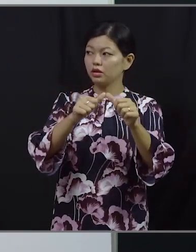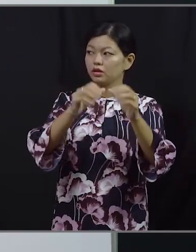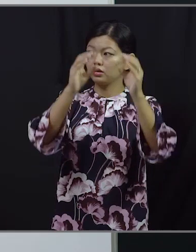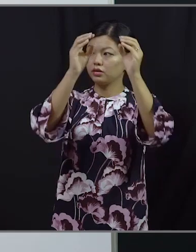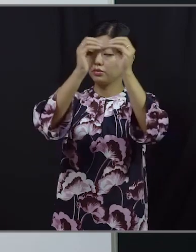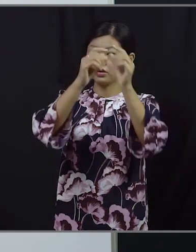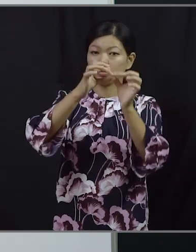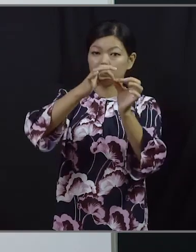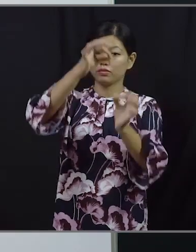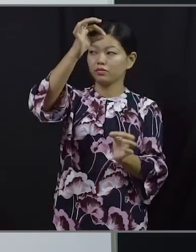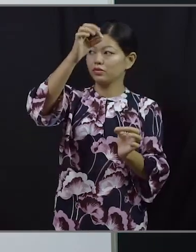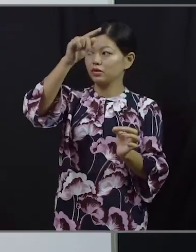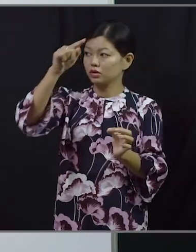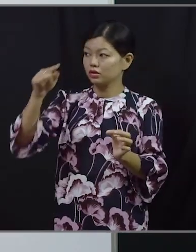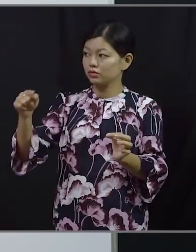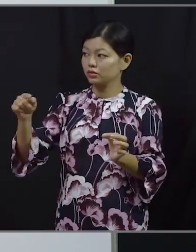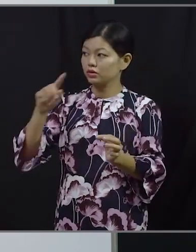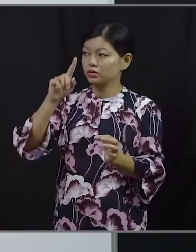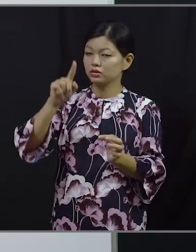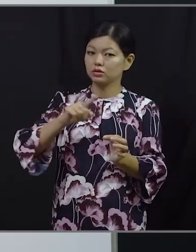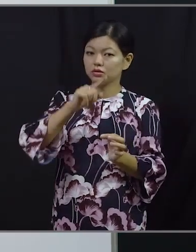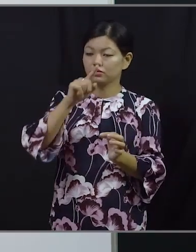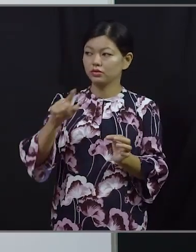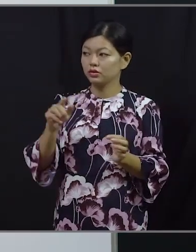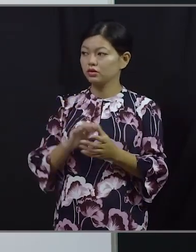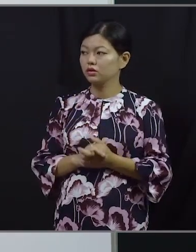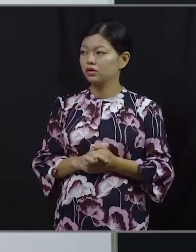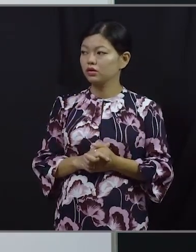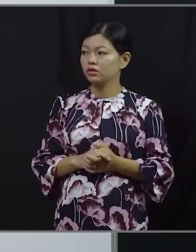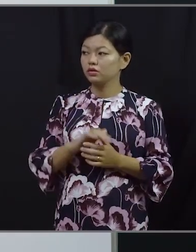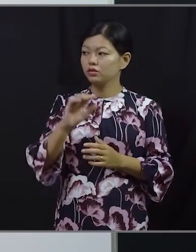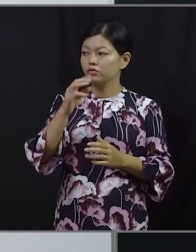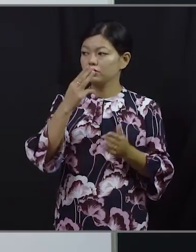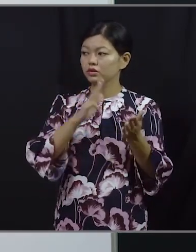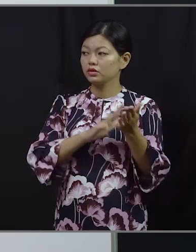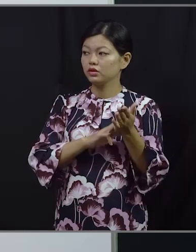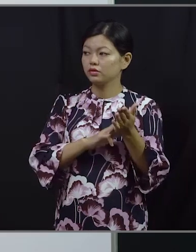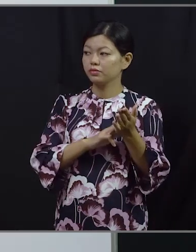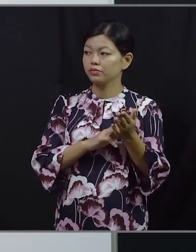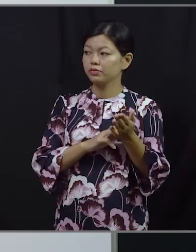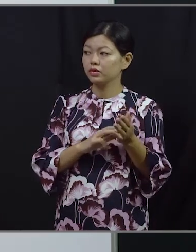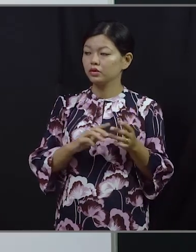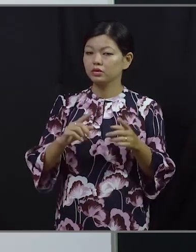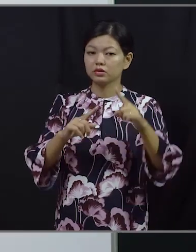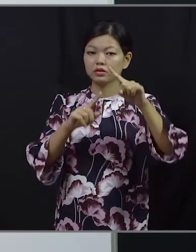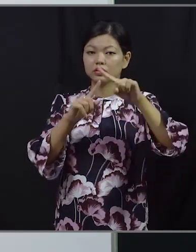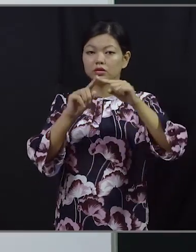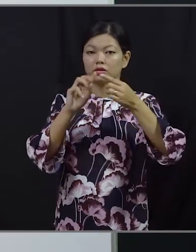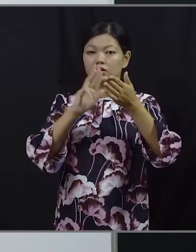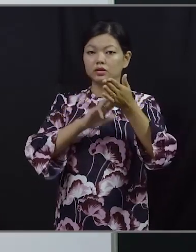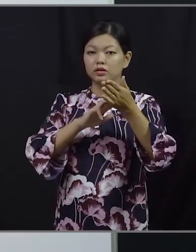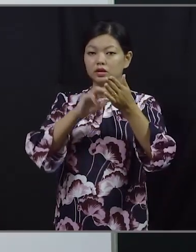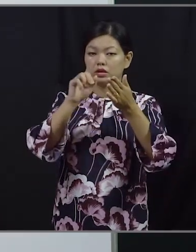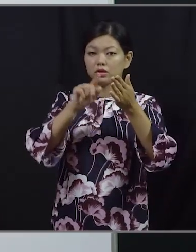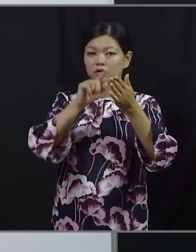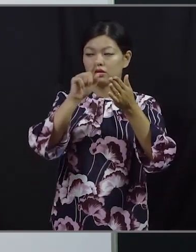can write, okay, so 10, first is angle subtended by the image. Okay, you can write 10 alpha, but for the